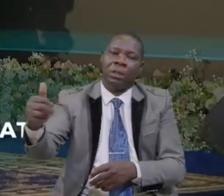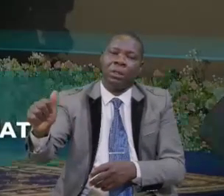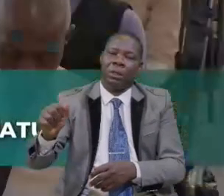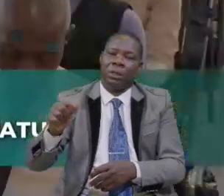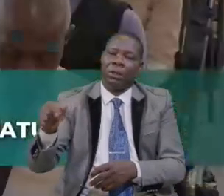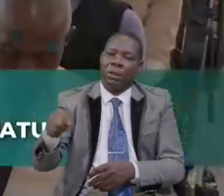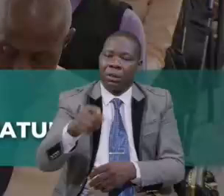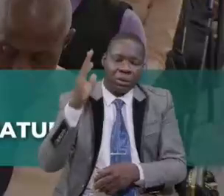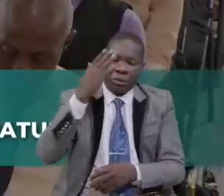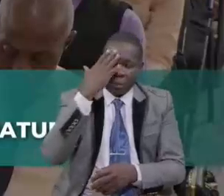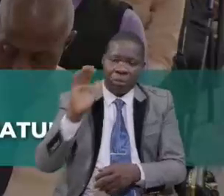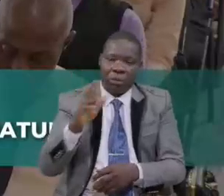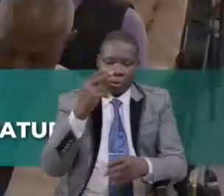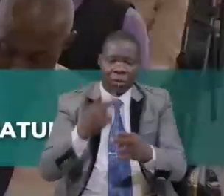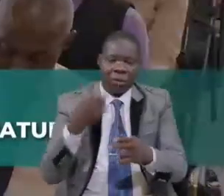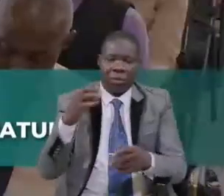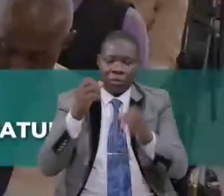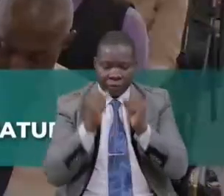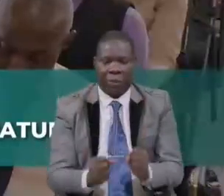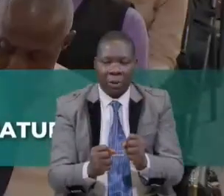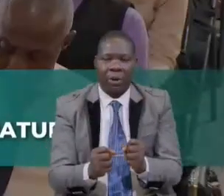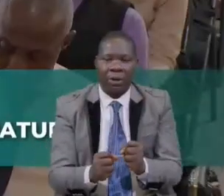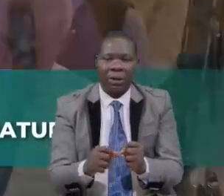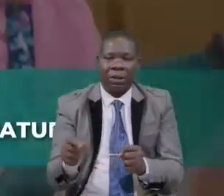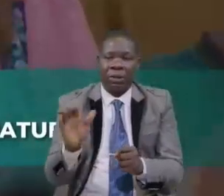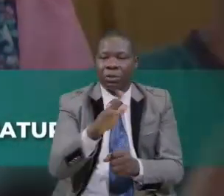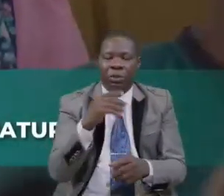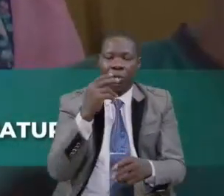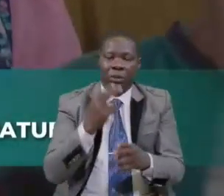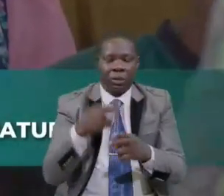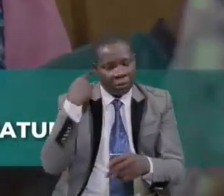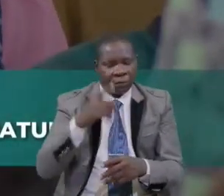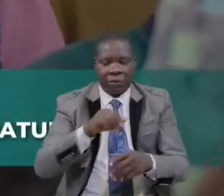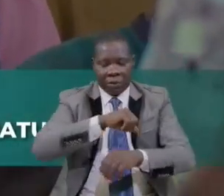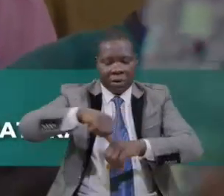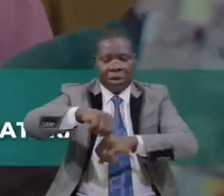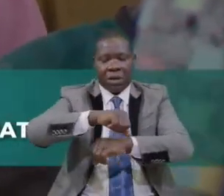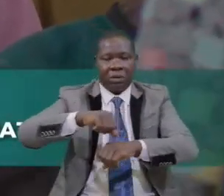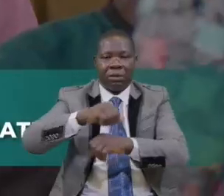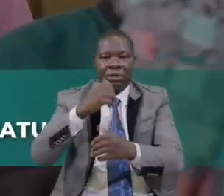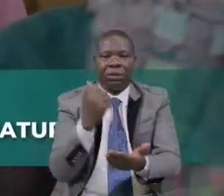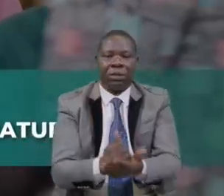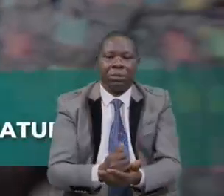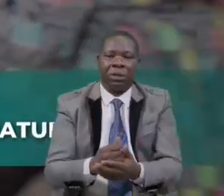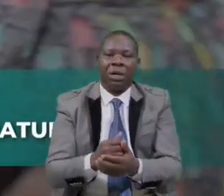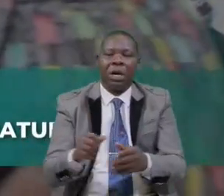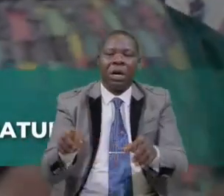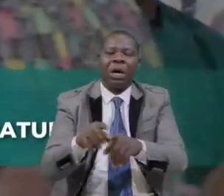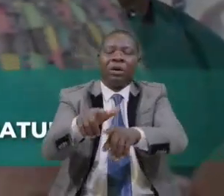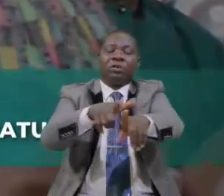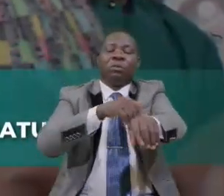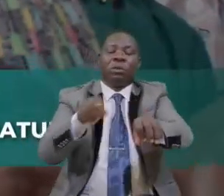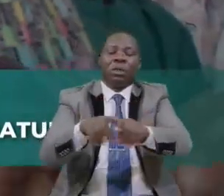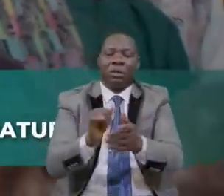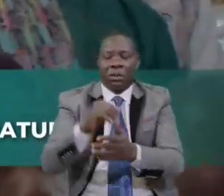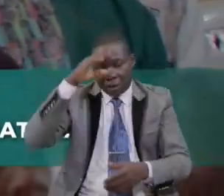power. Amen. Your name for anointing. Amen. As long as that man is there, you